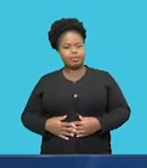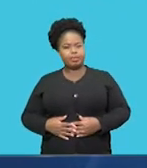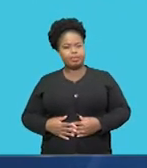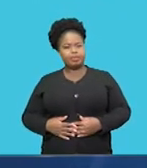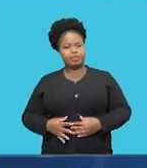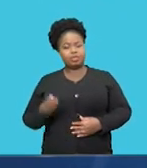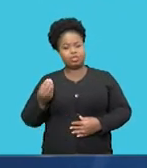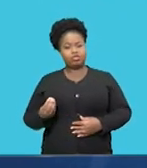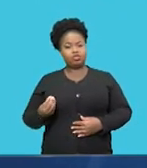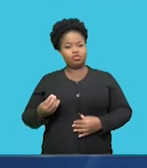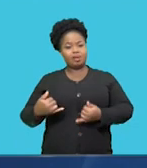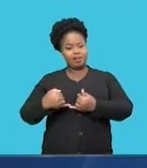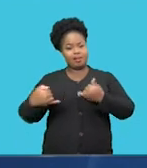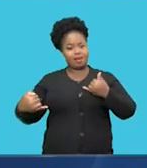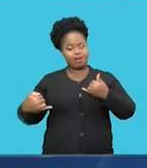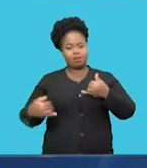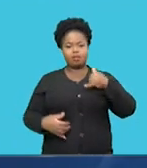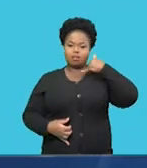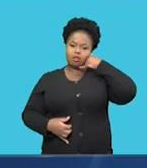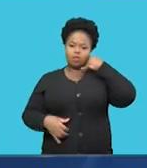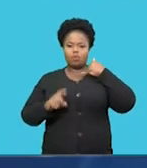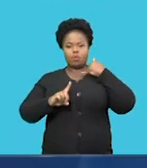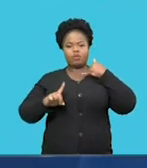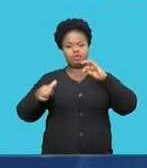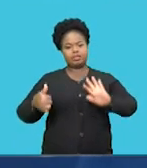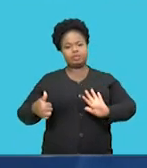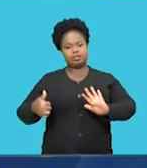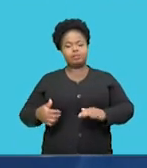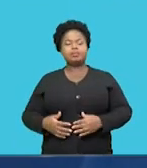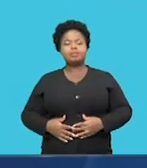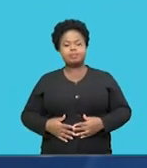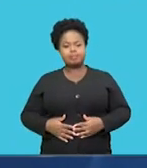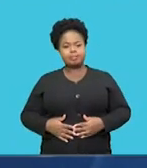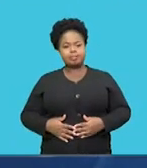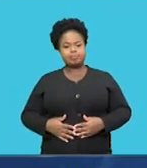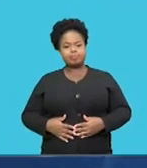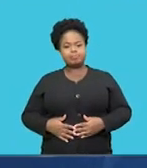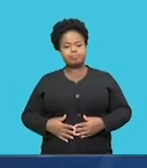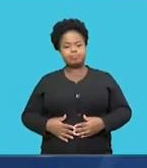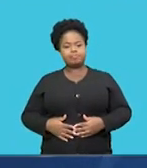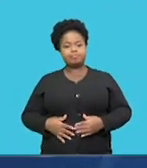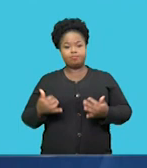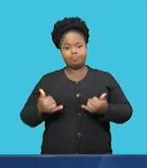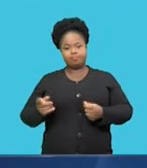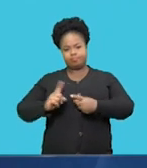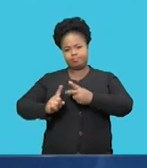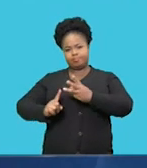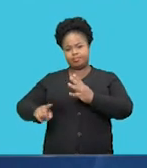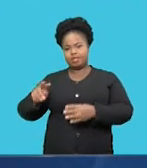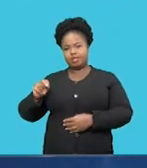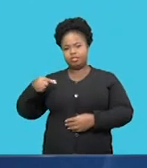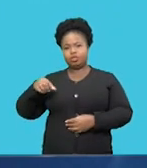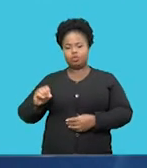a child line. We're working with child line, the number is 116. We've partnered with different NGOs